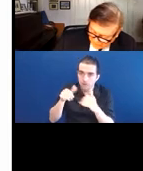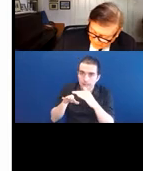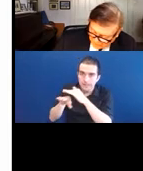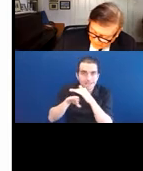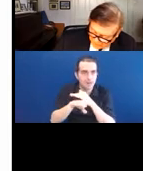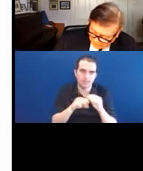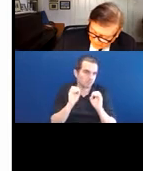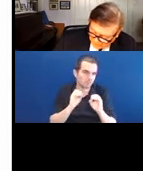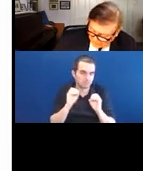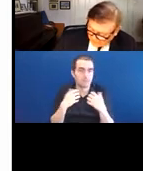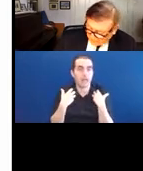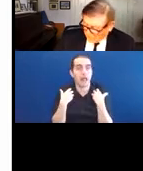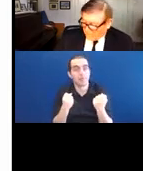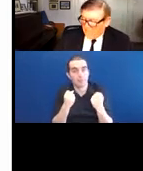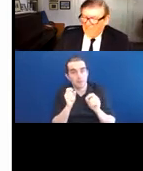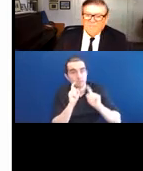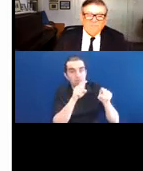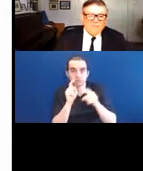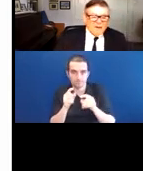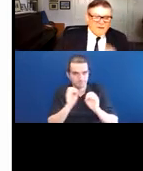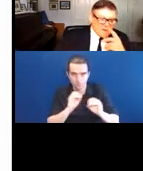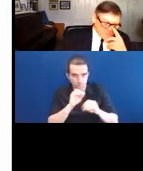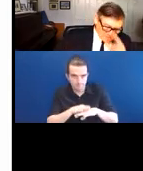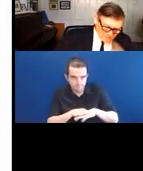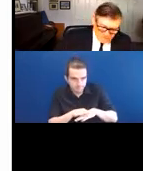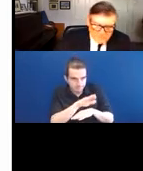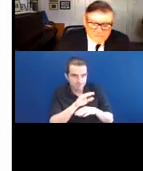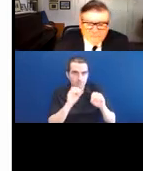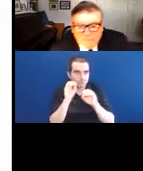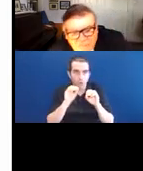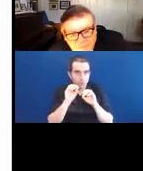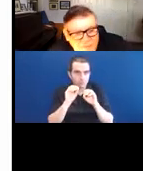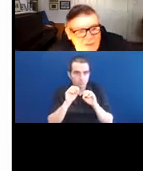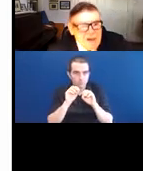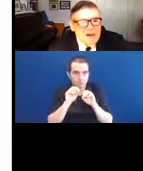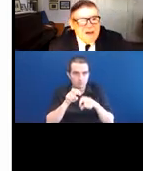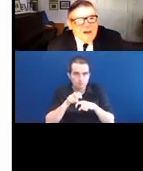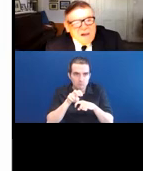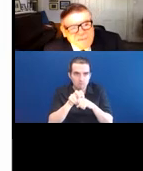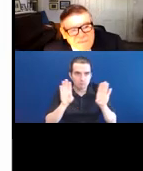government hospitals, but all types of healthcare are not available in government hospitals.